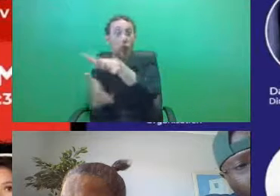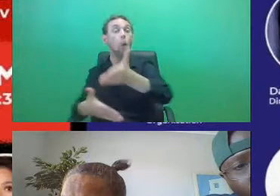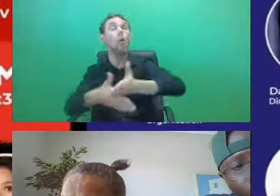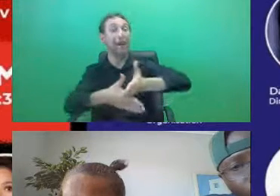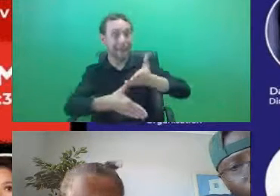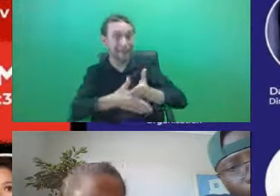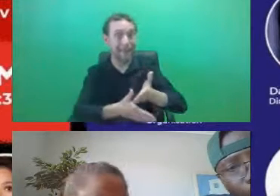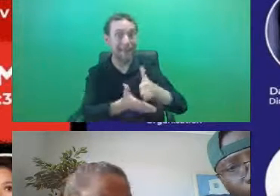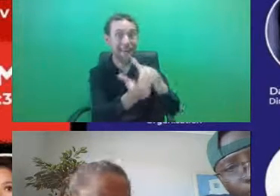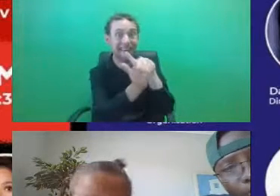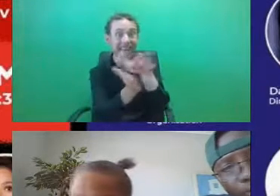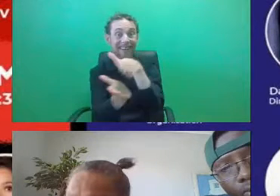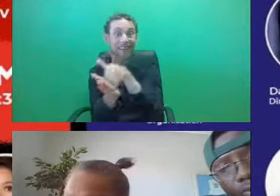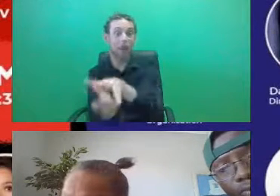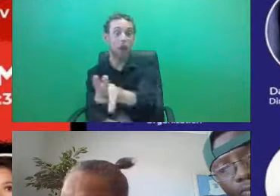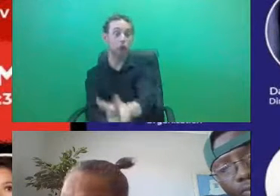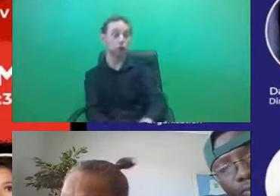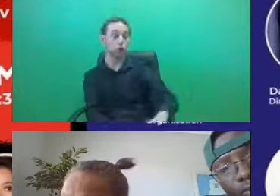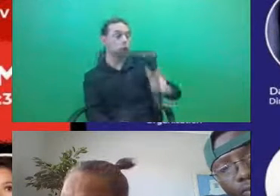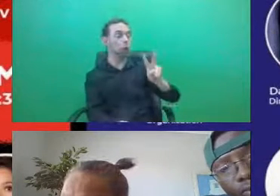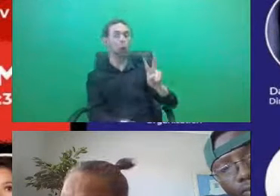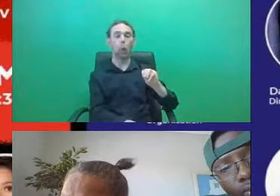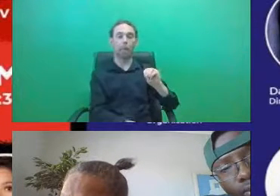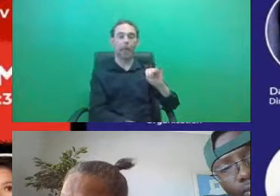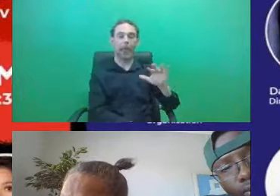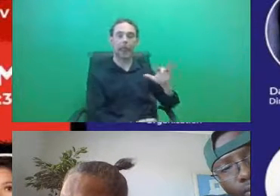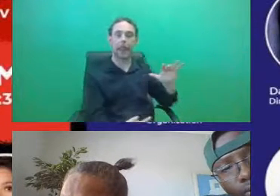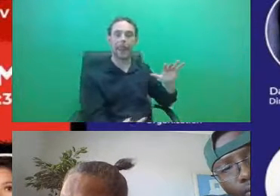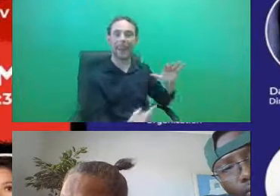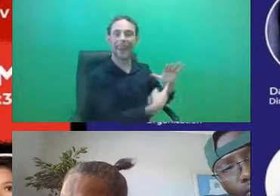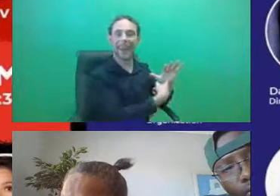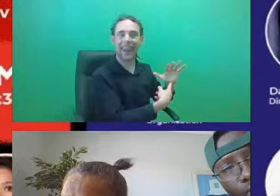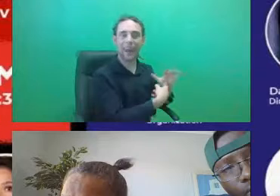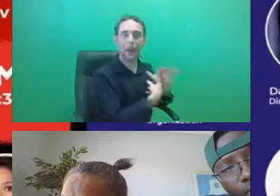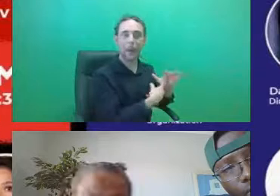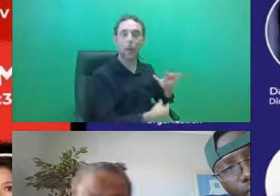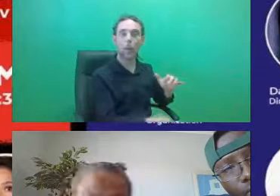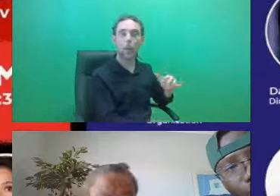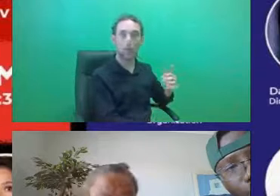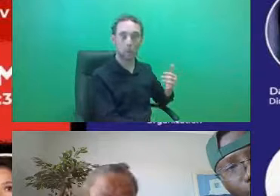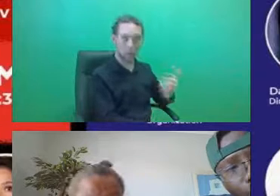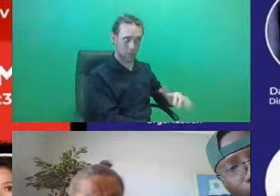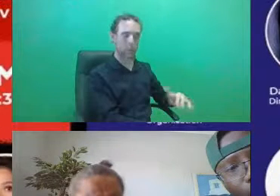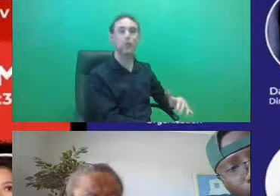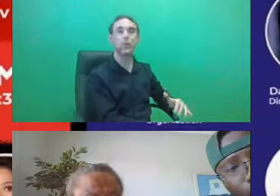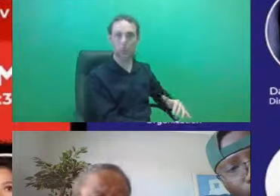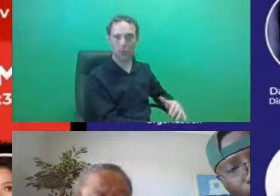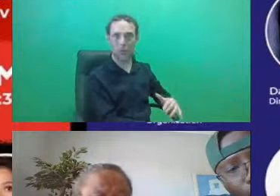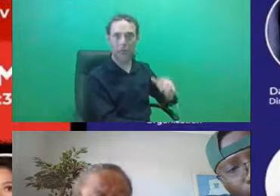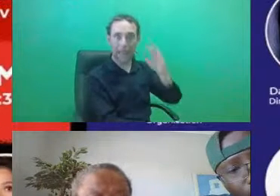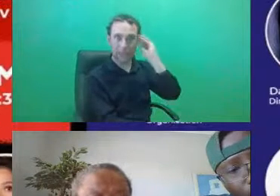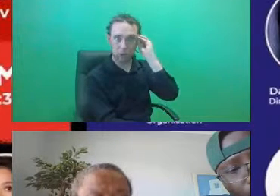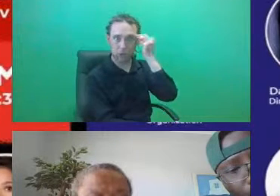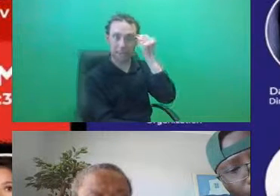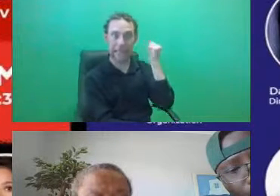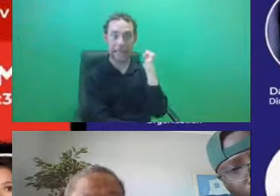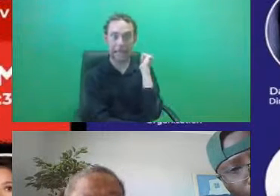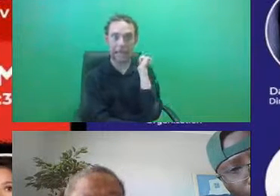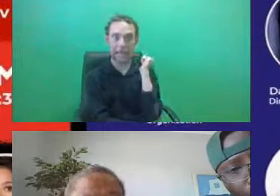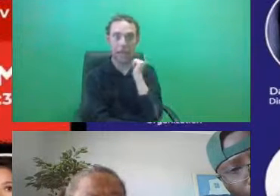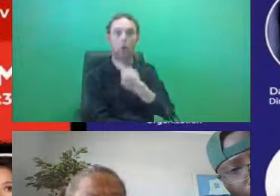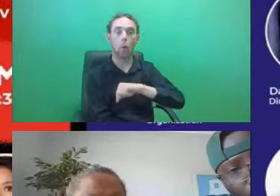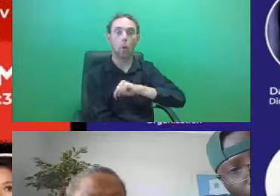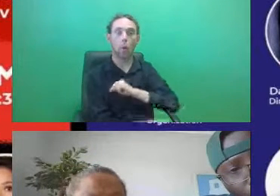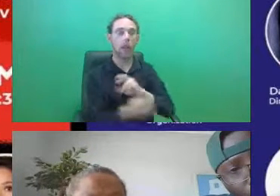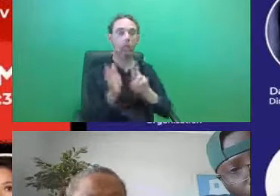very interesting fact. Yesterday, it was quite interesting because we had representation from the Office of the Premier,